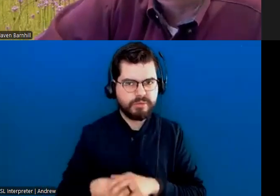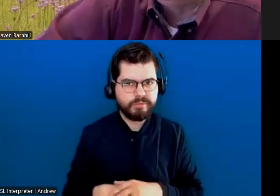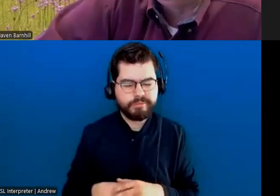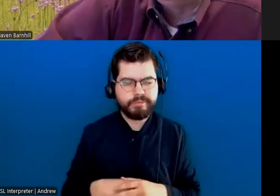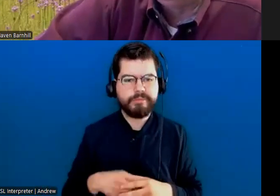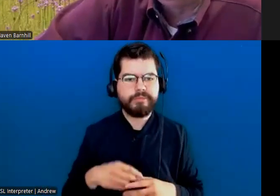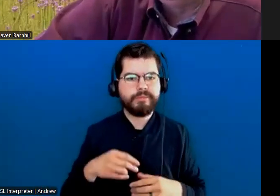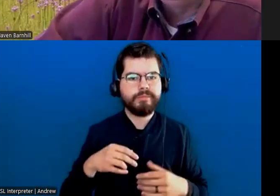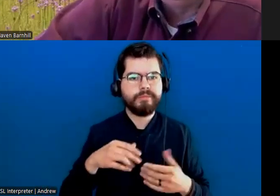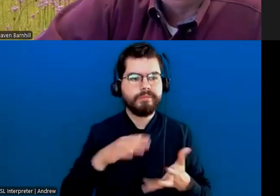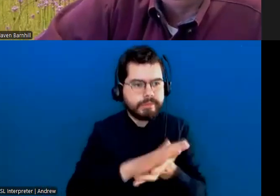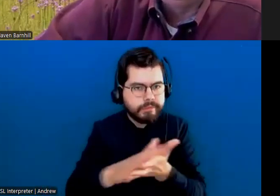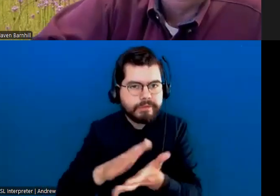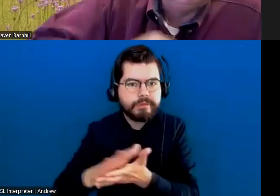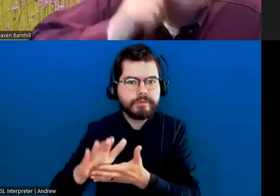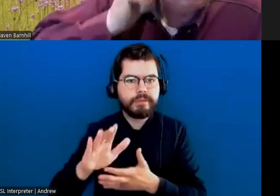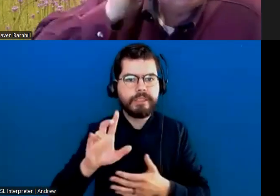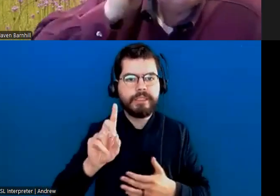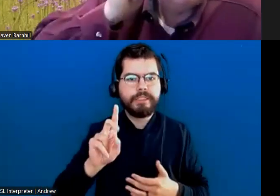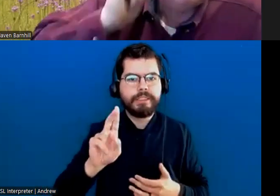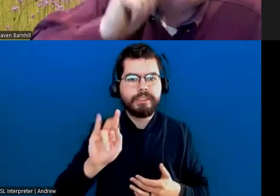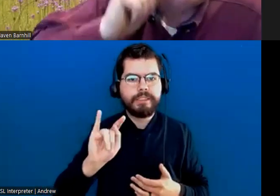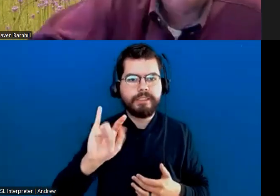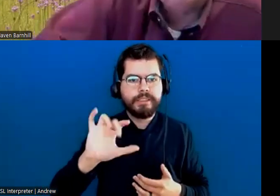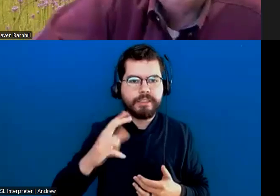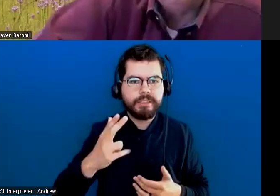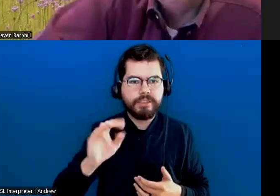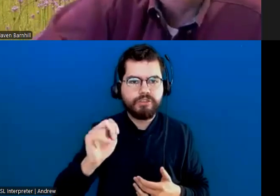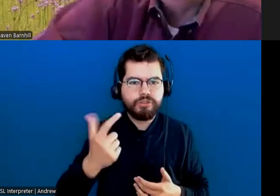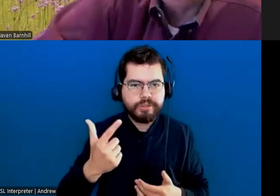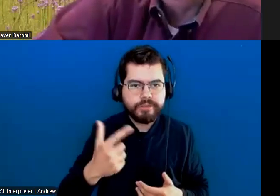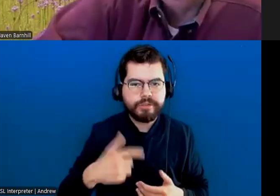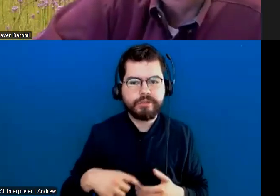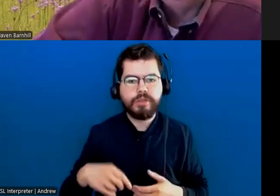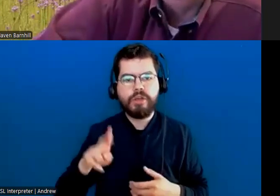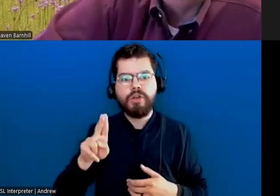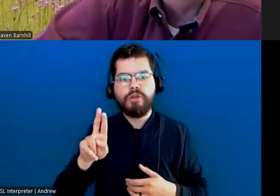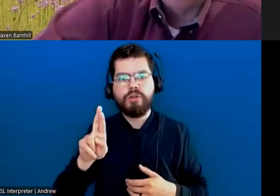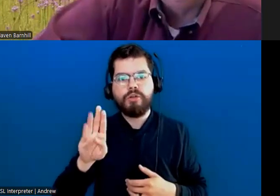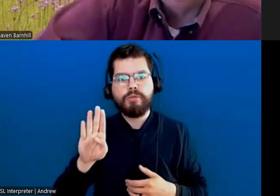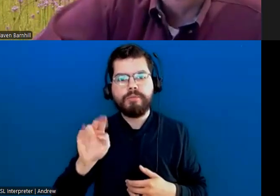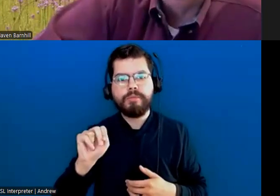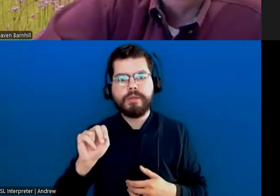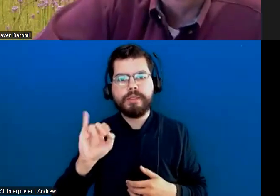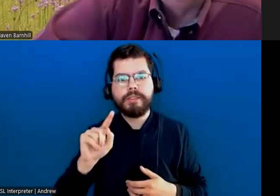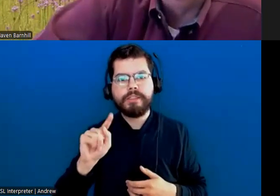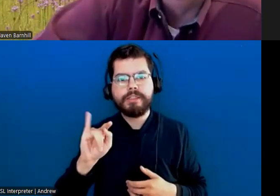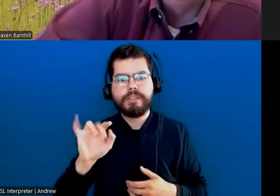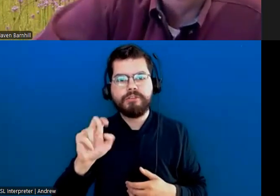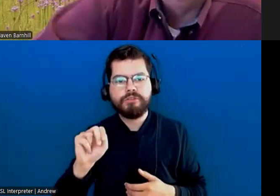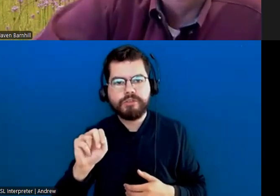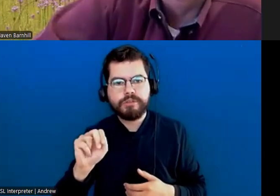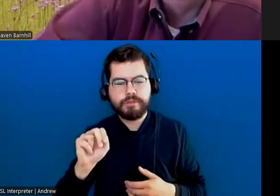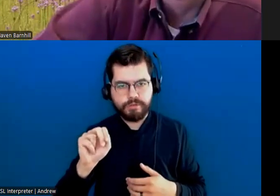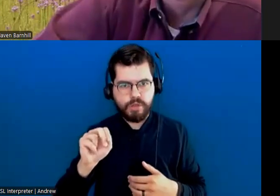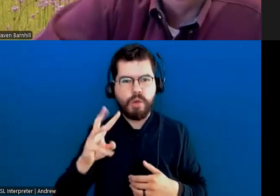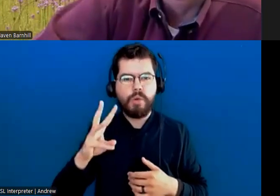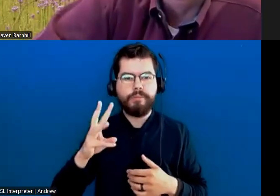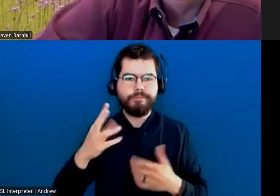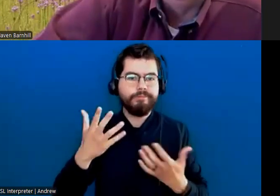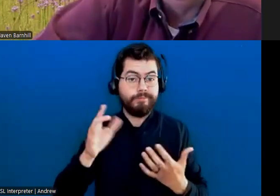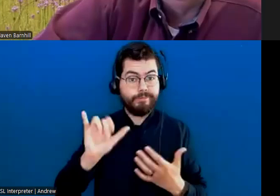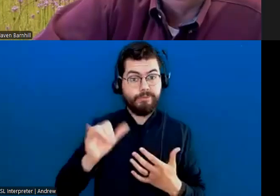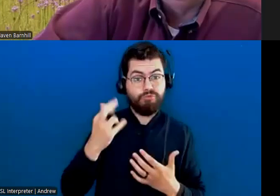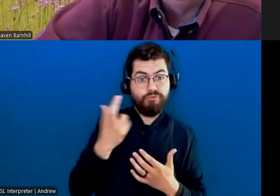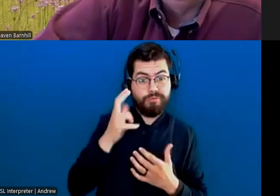and urbanization, so we get quicker runoff. And we also seem to, at